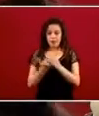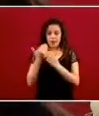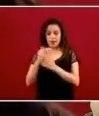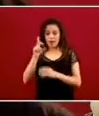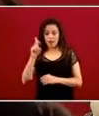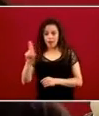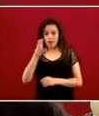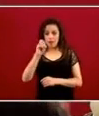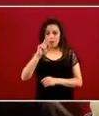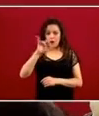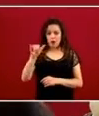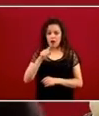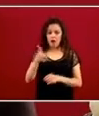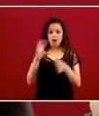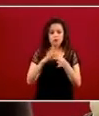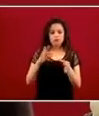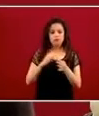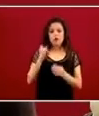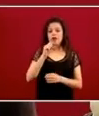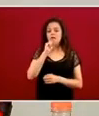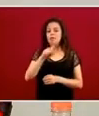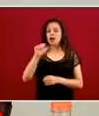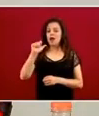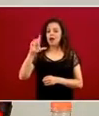strategy against COVID-19.